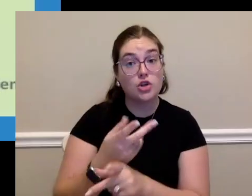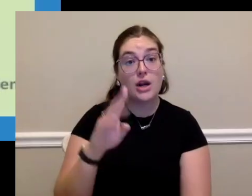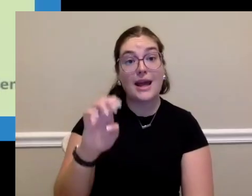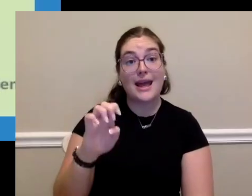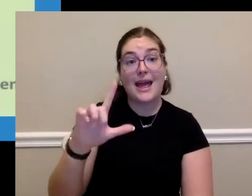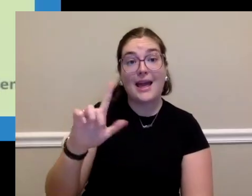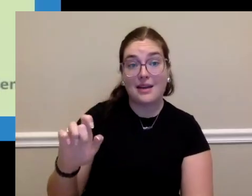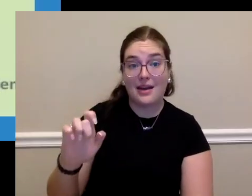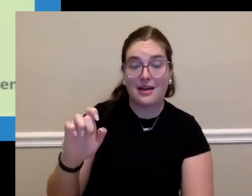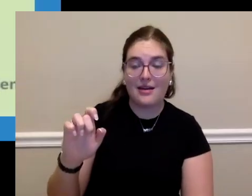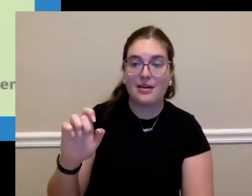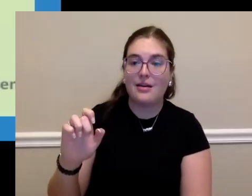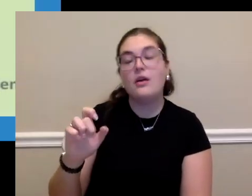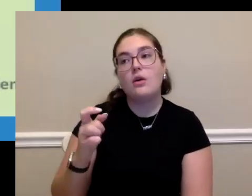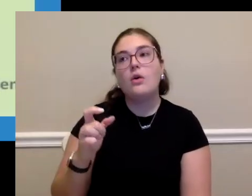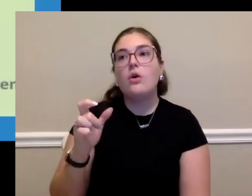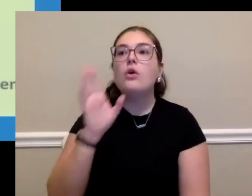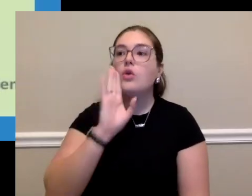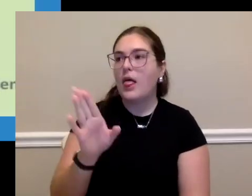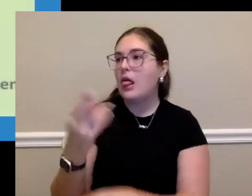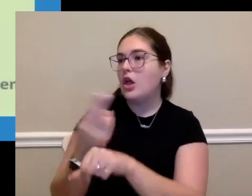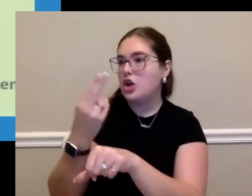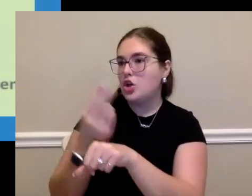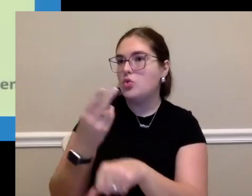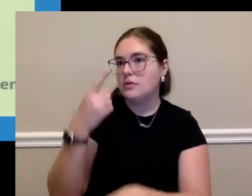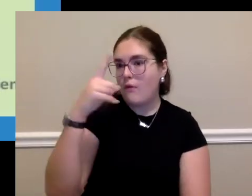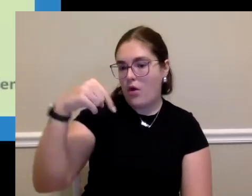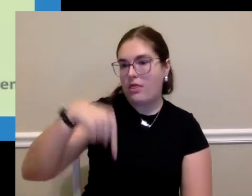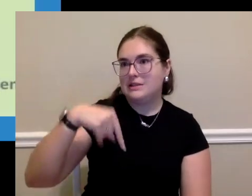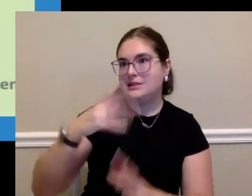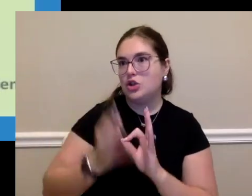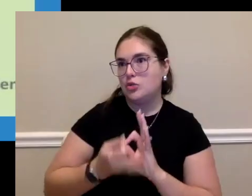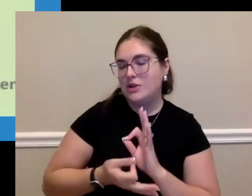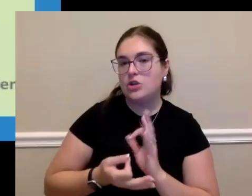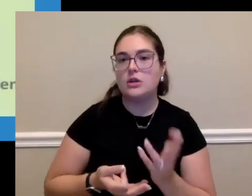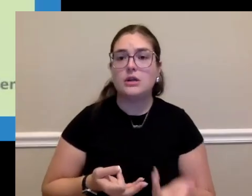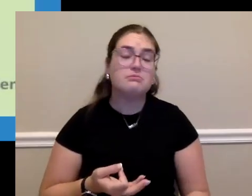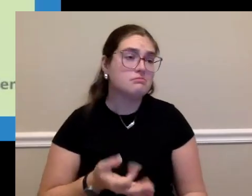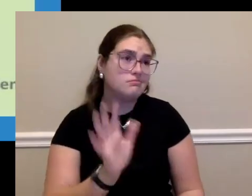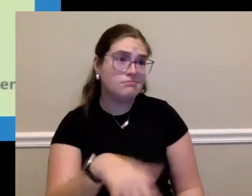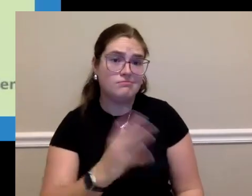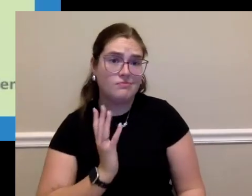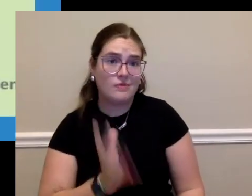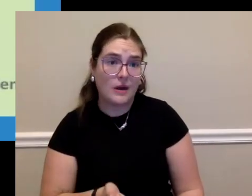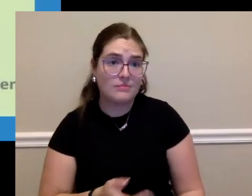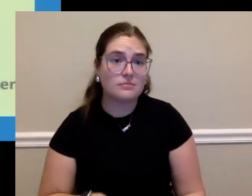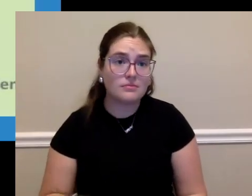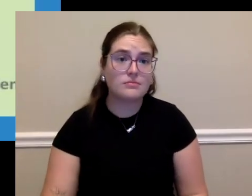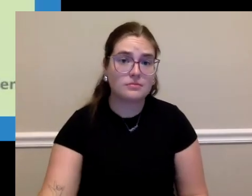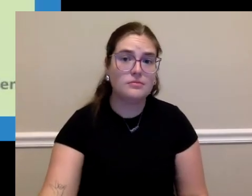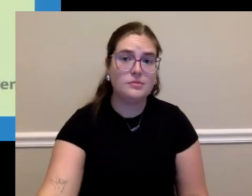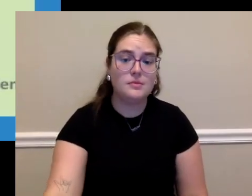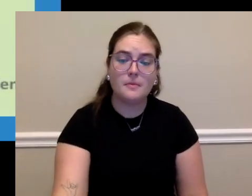ella. And so that's the pronoun you will use in the interpretation. And that's perfectly fine. I think that's a